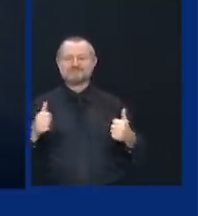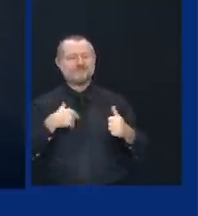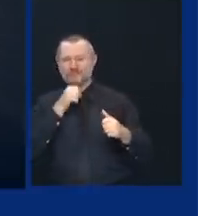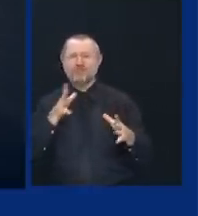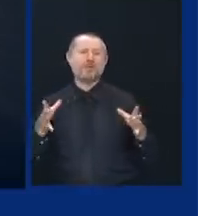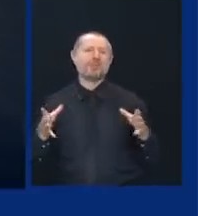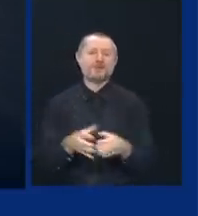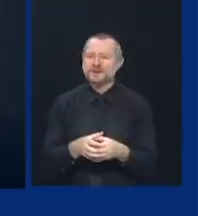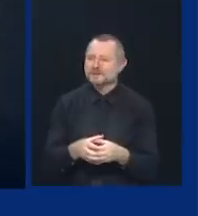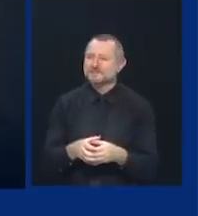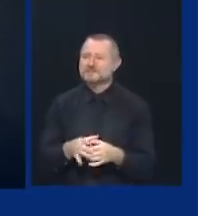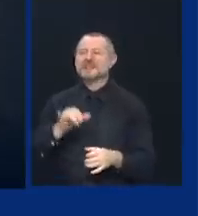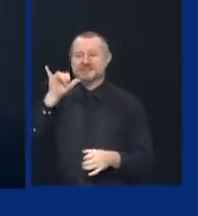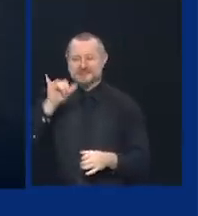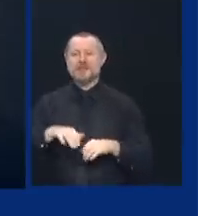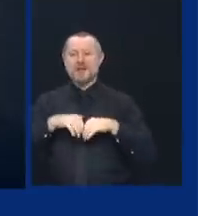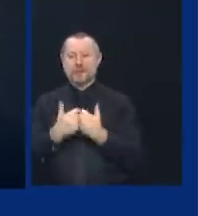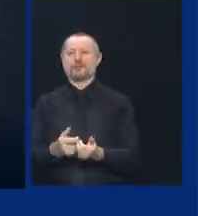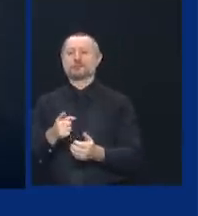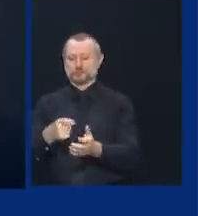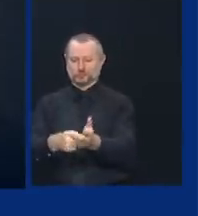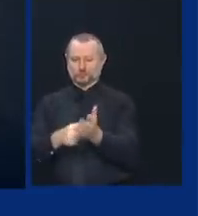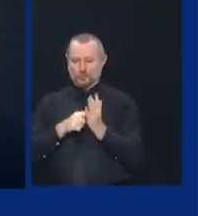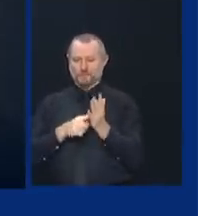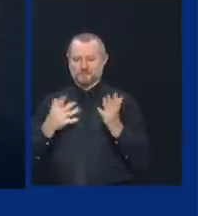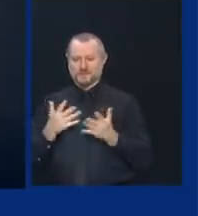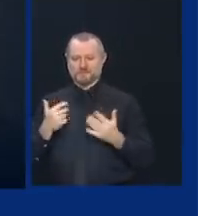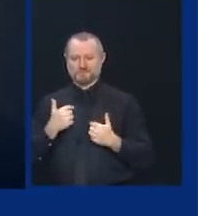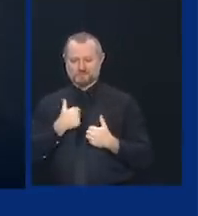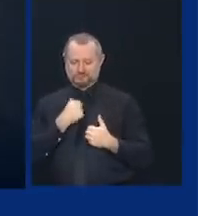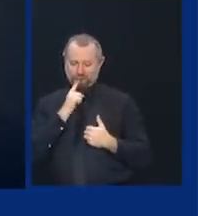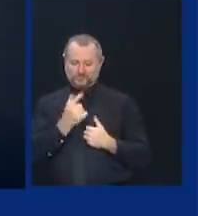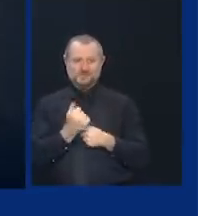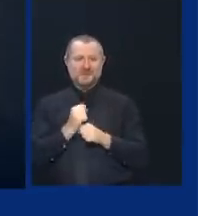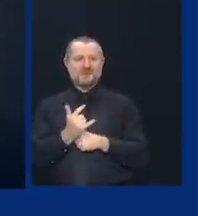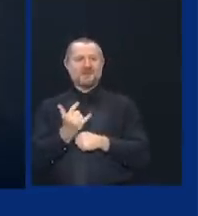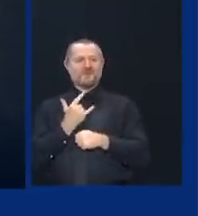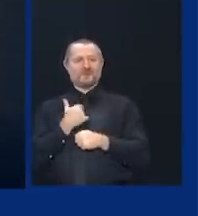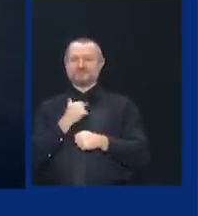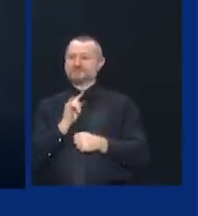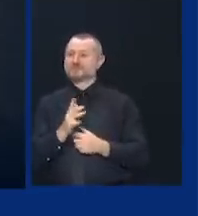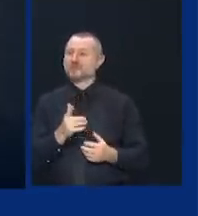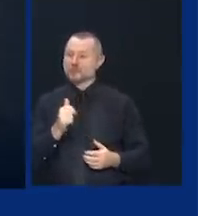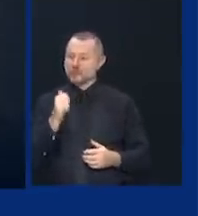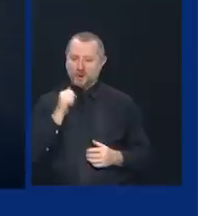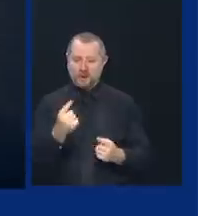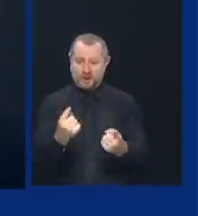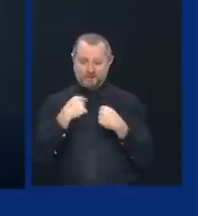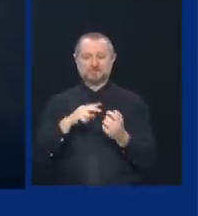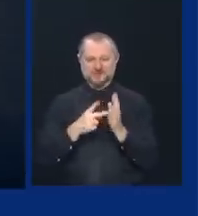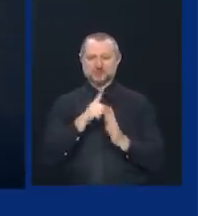That's how you show me you love me. I'm not going to see you. That's how much